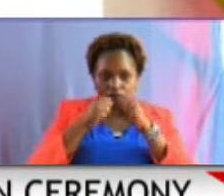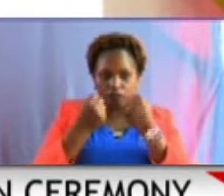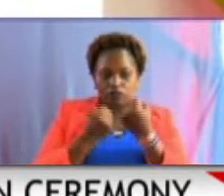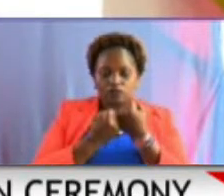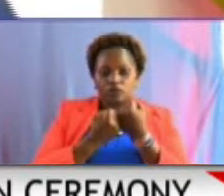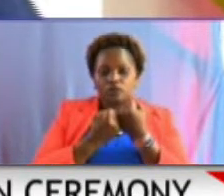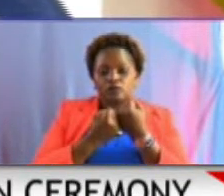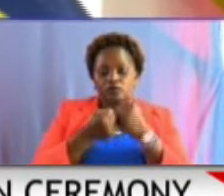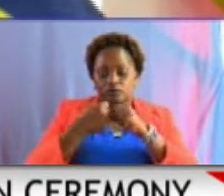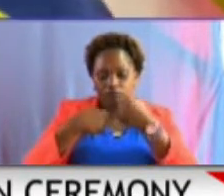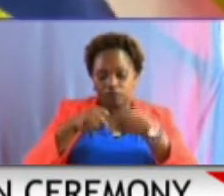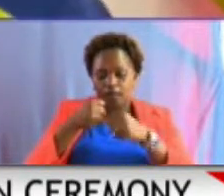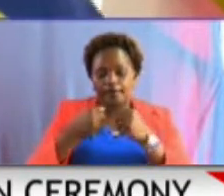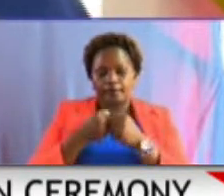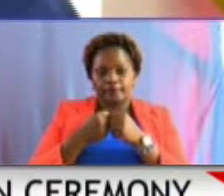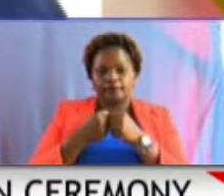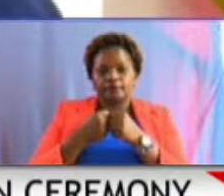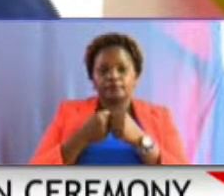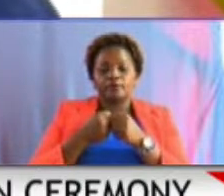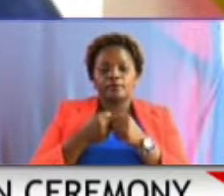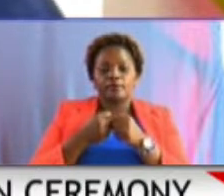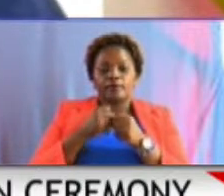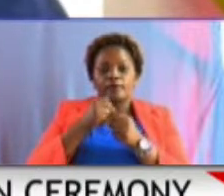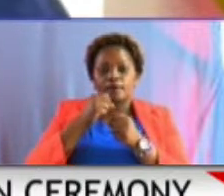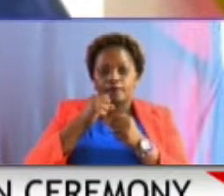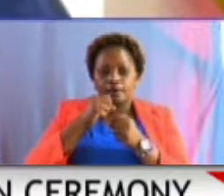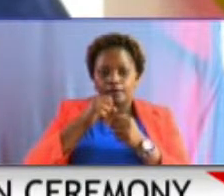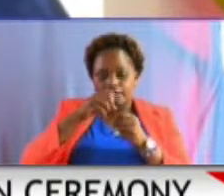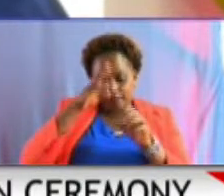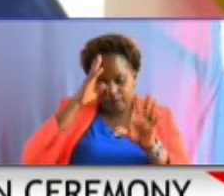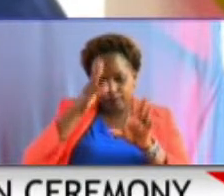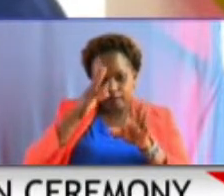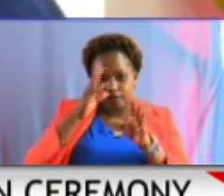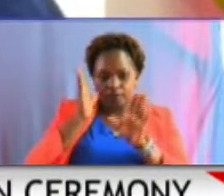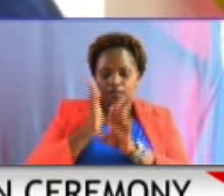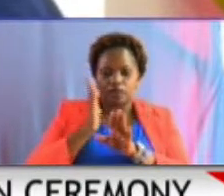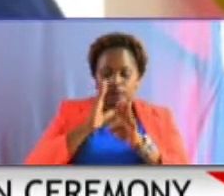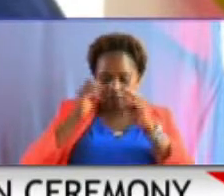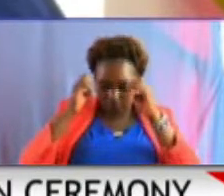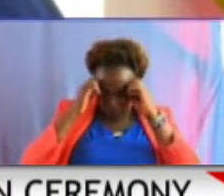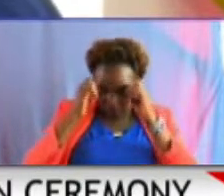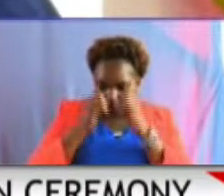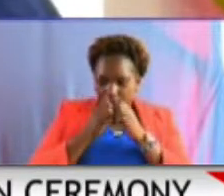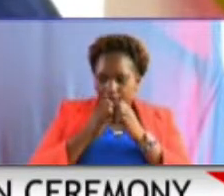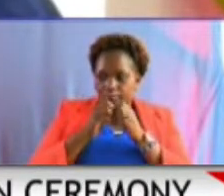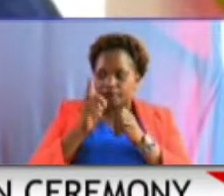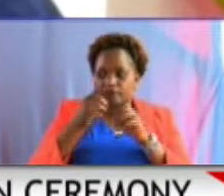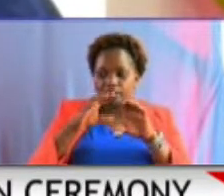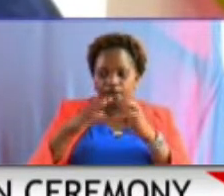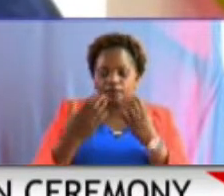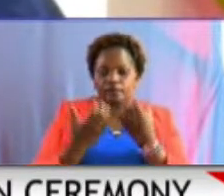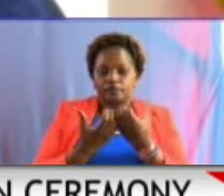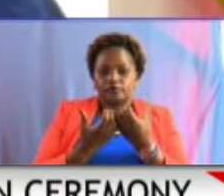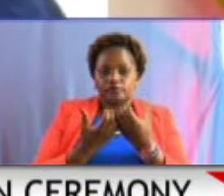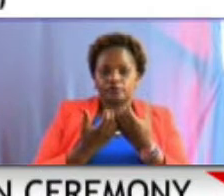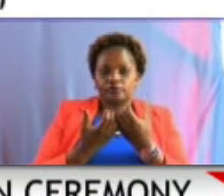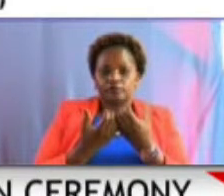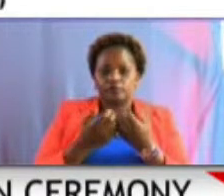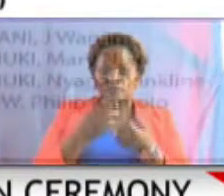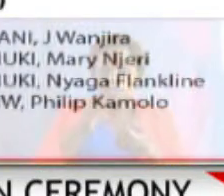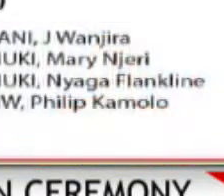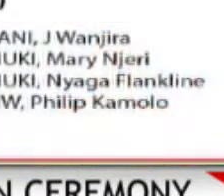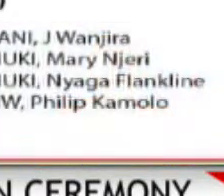Sciences. Bachelor of Science, Criminology and Security Studies, first class honors,